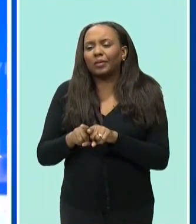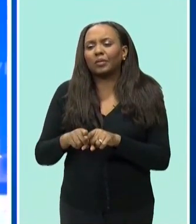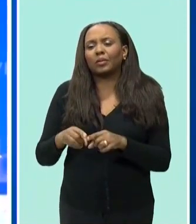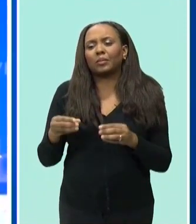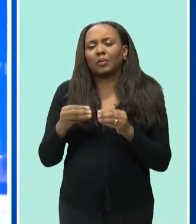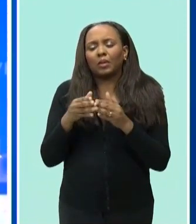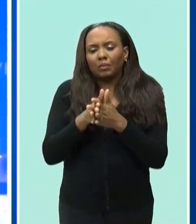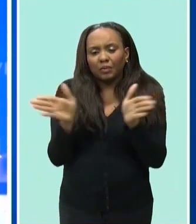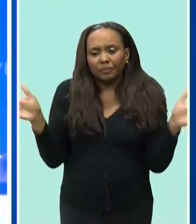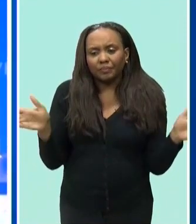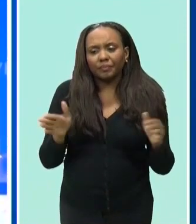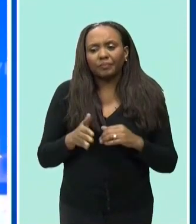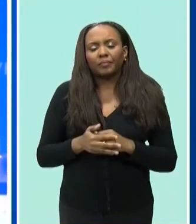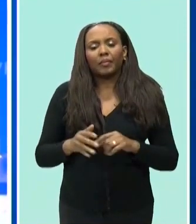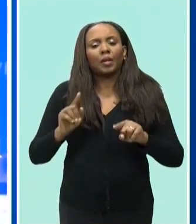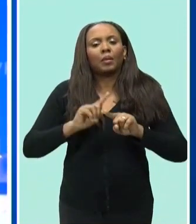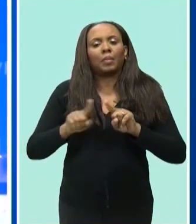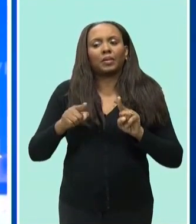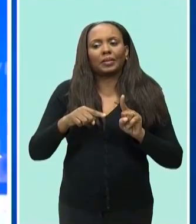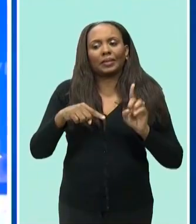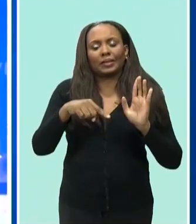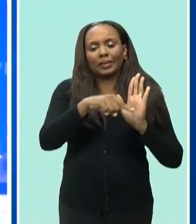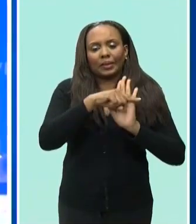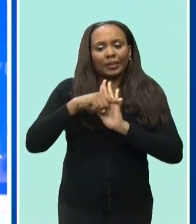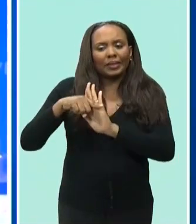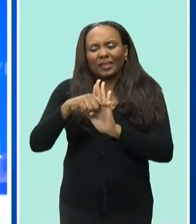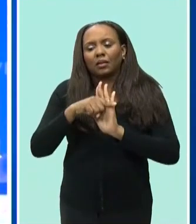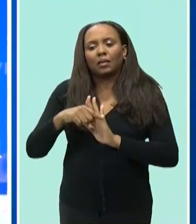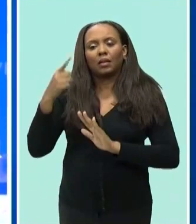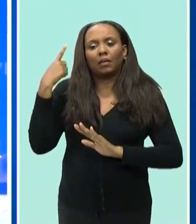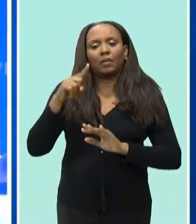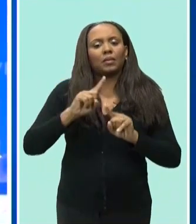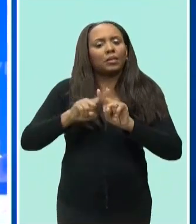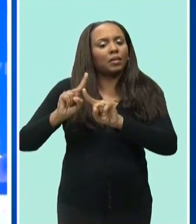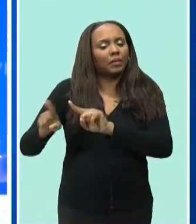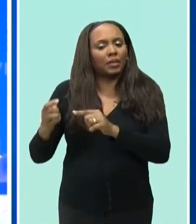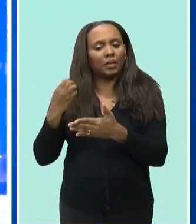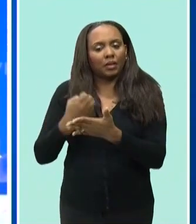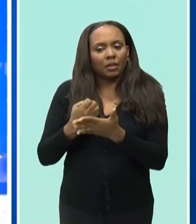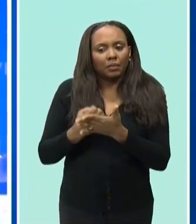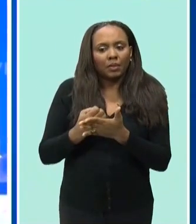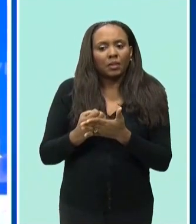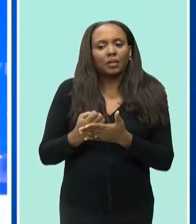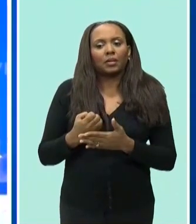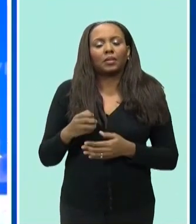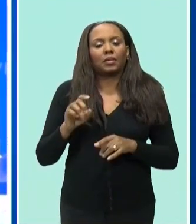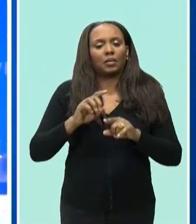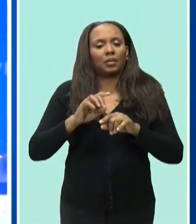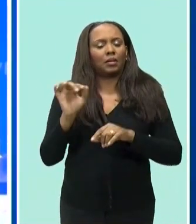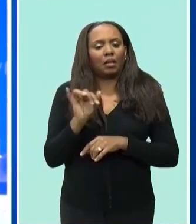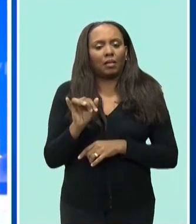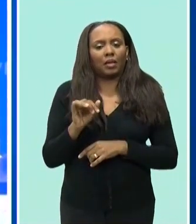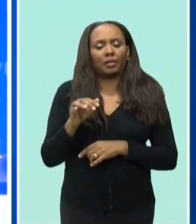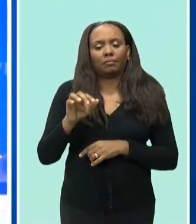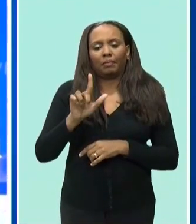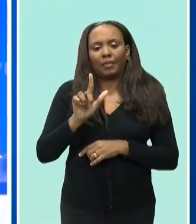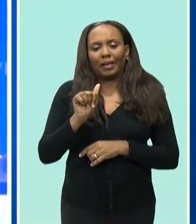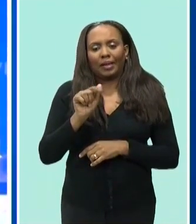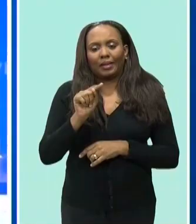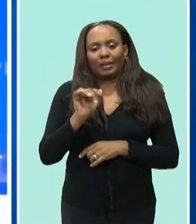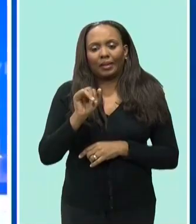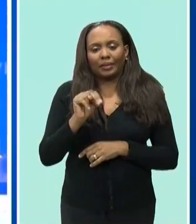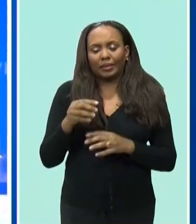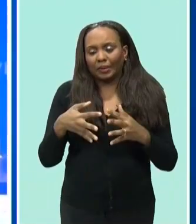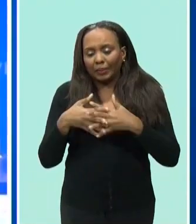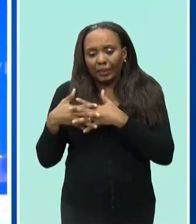It reflects negative revisions for several major economies, including the Euro area, Latin America,